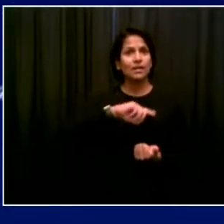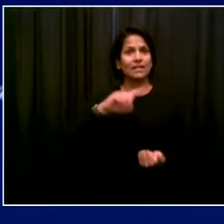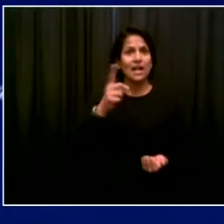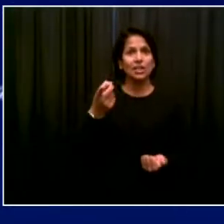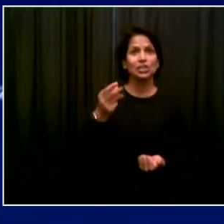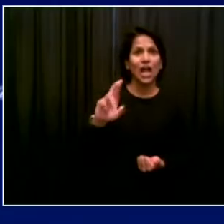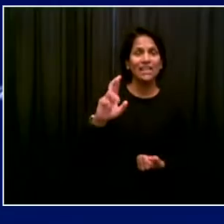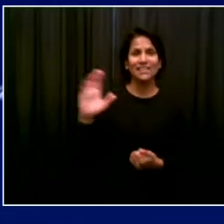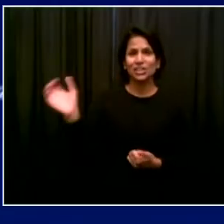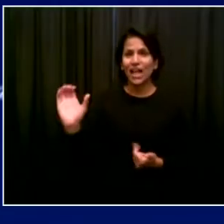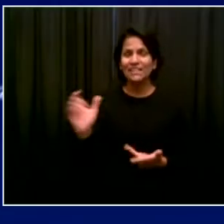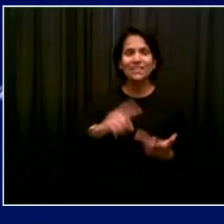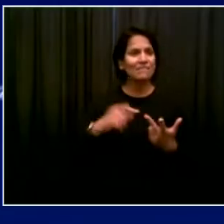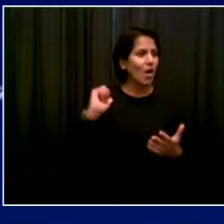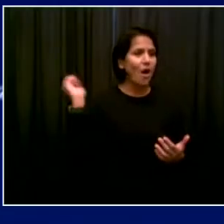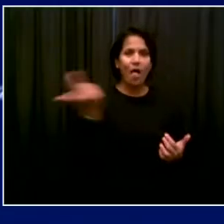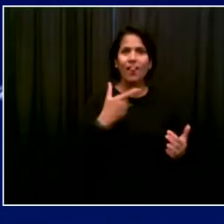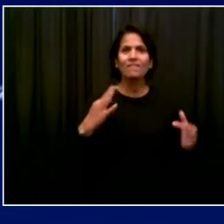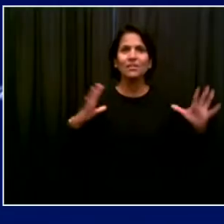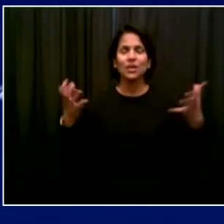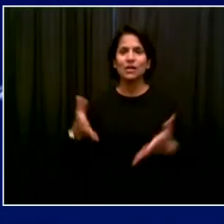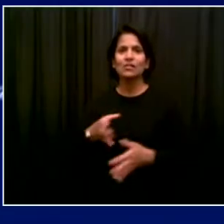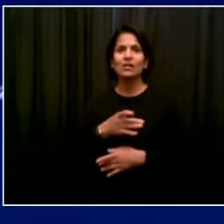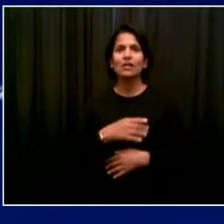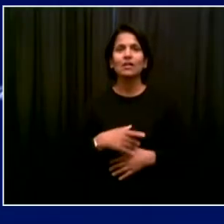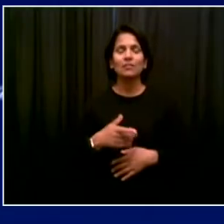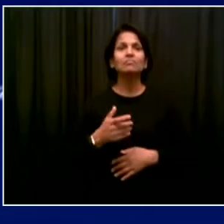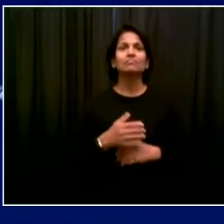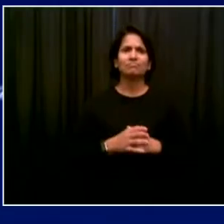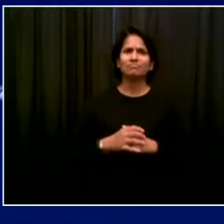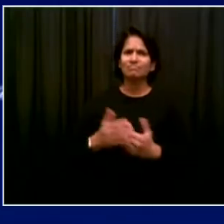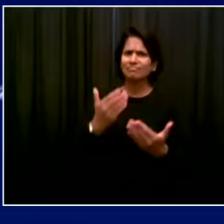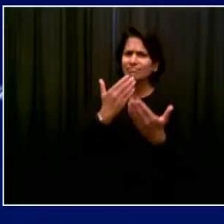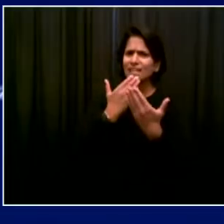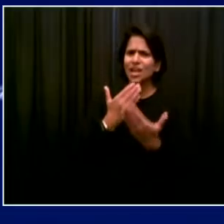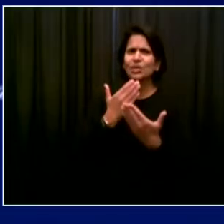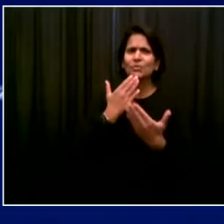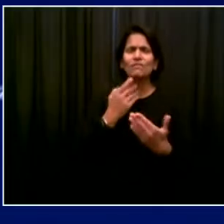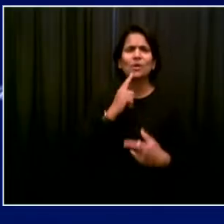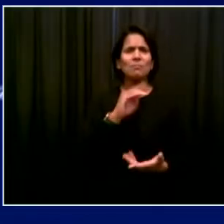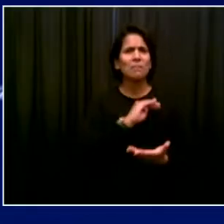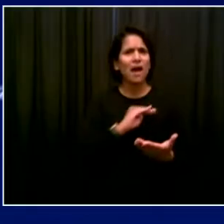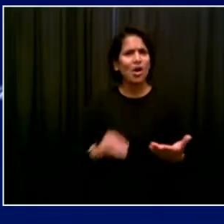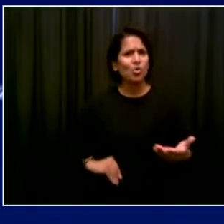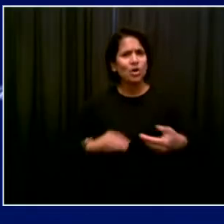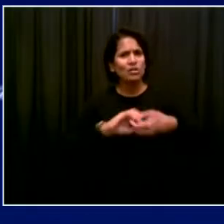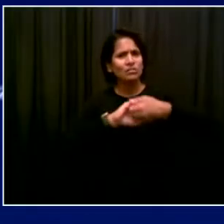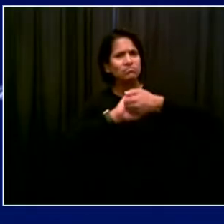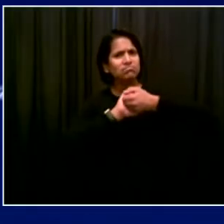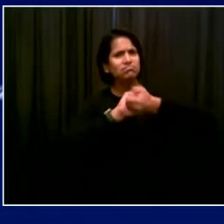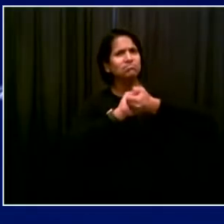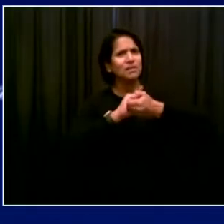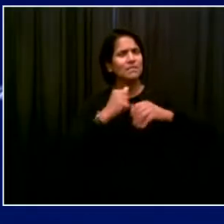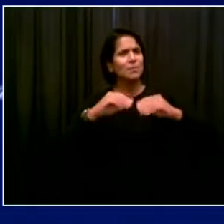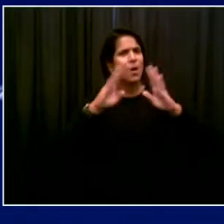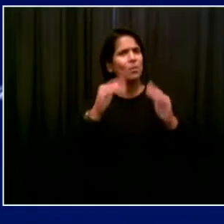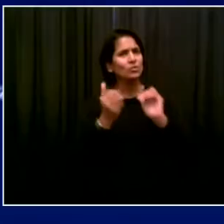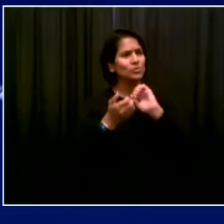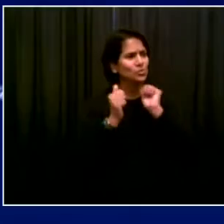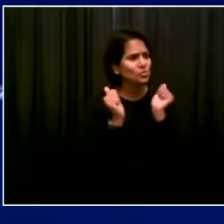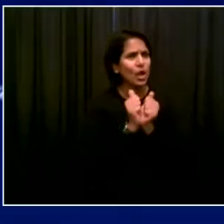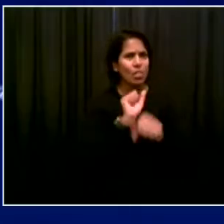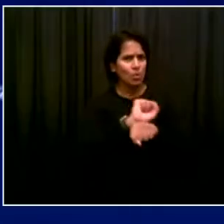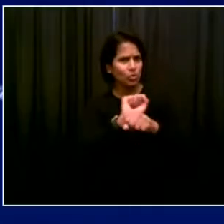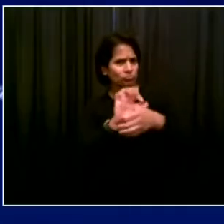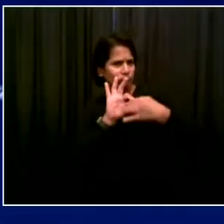start by thanking you for your continued partnership with the Biden administration to respond to this pandemic.